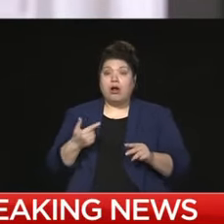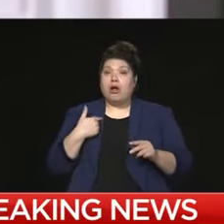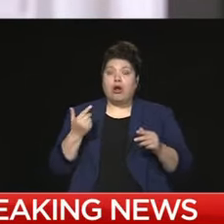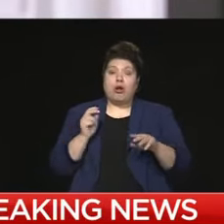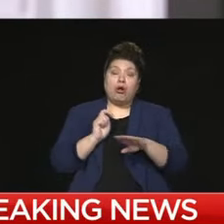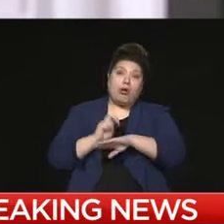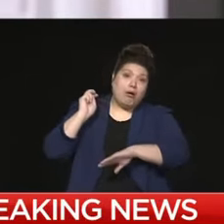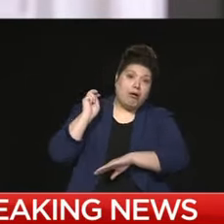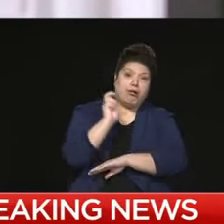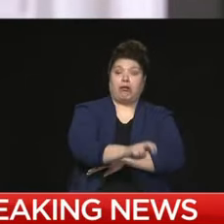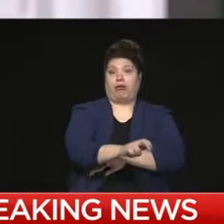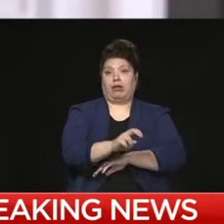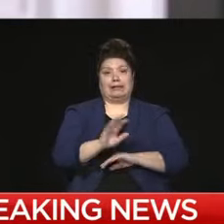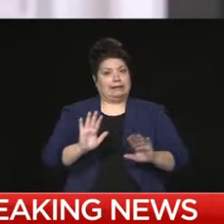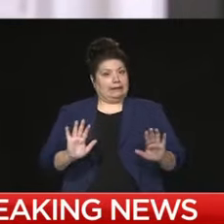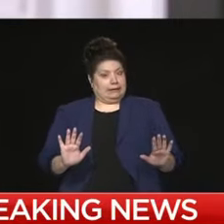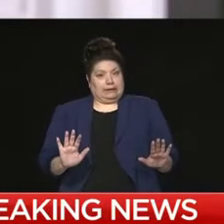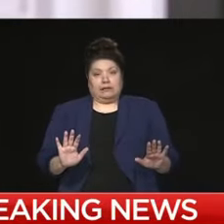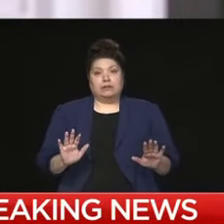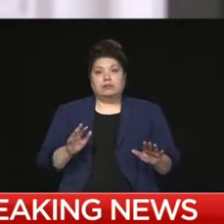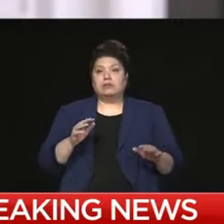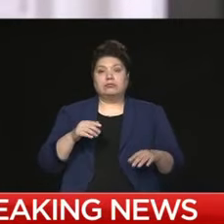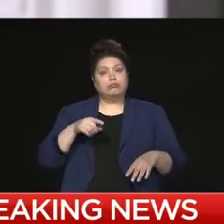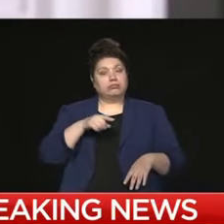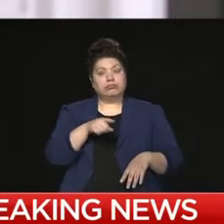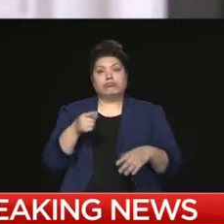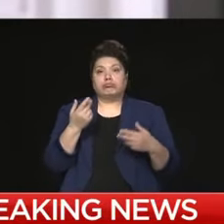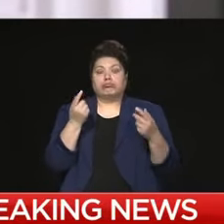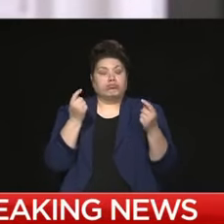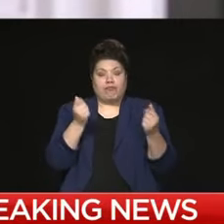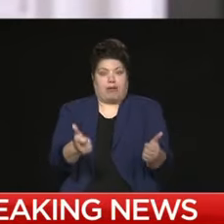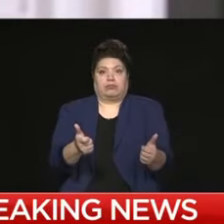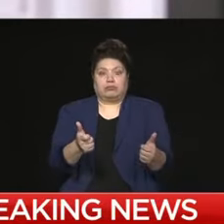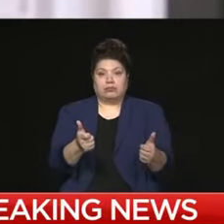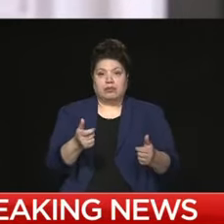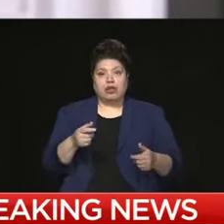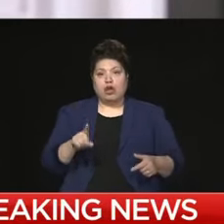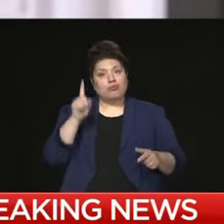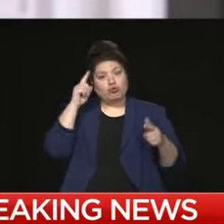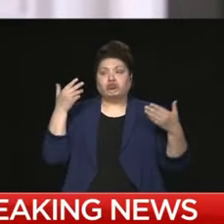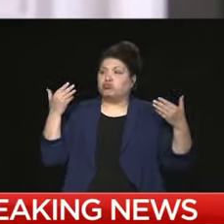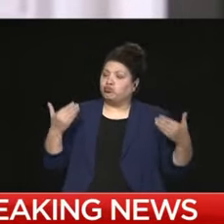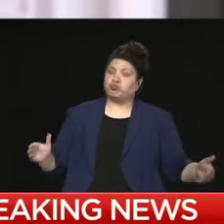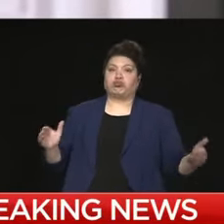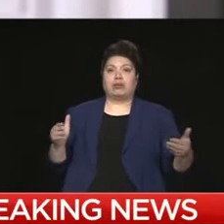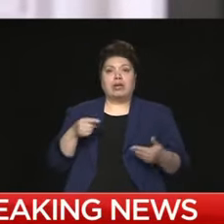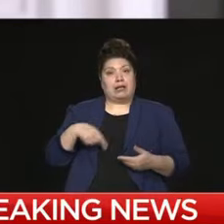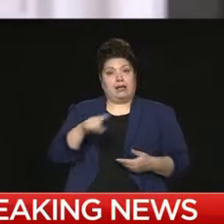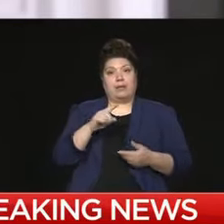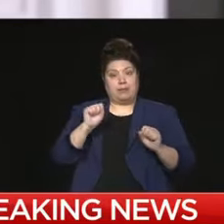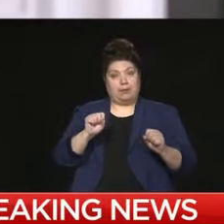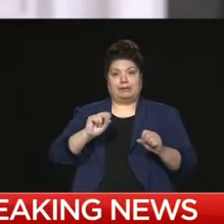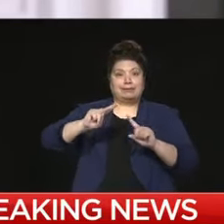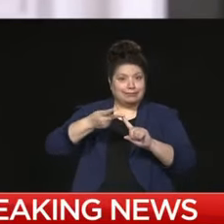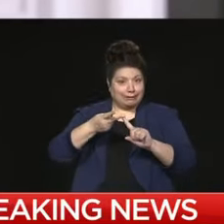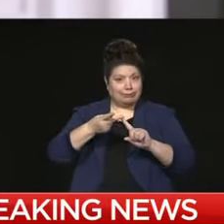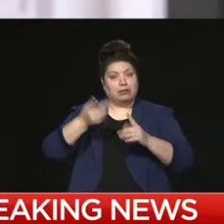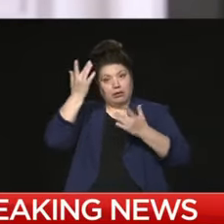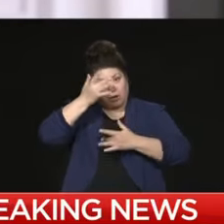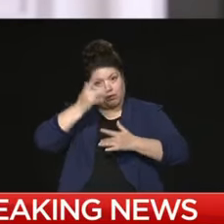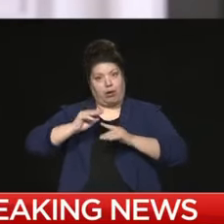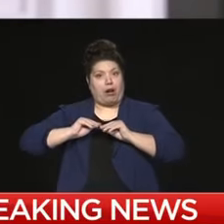us to open up too early or too quickly and have another wave hit us that could be just